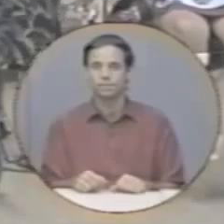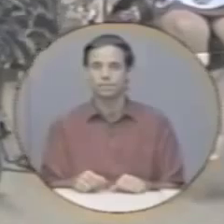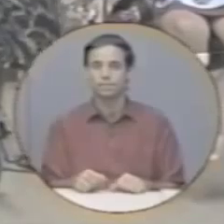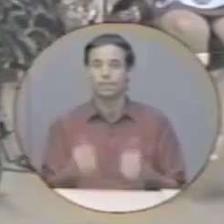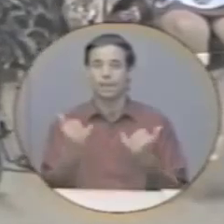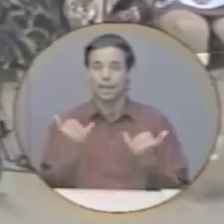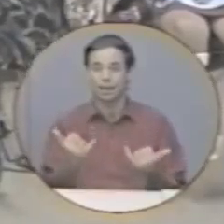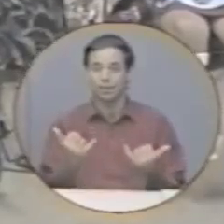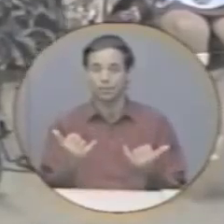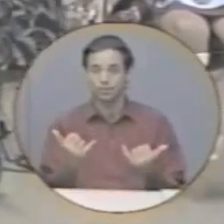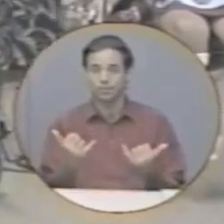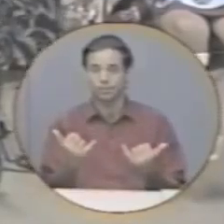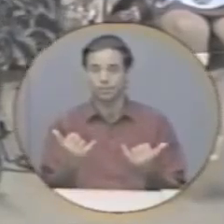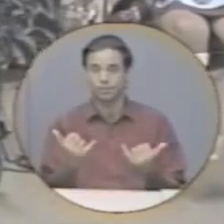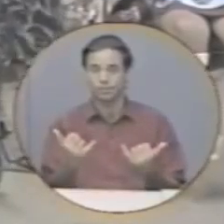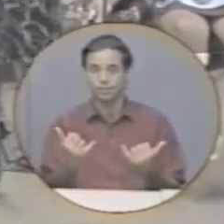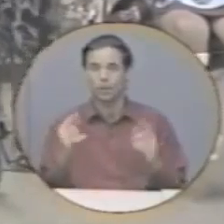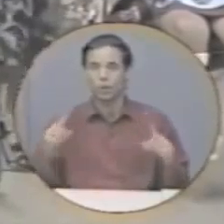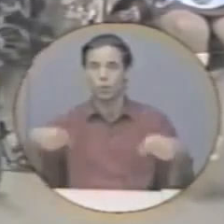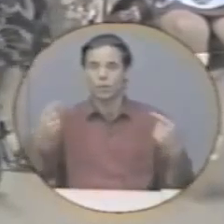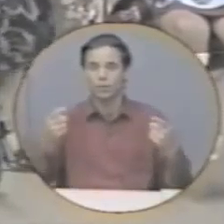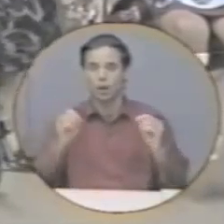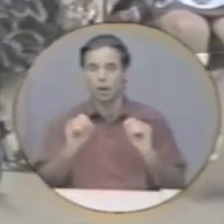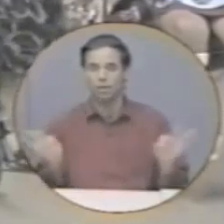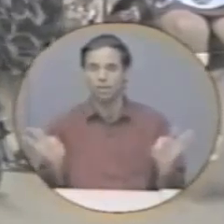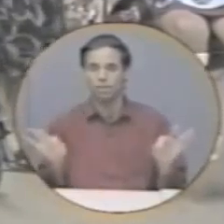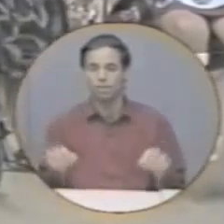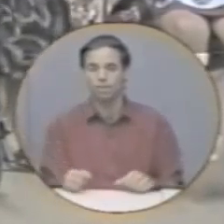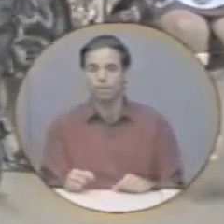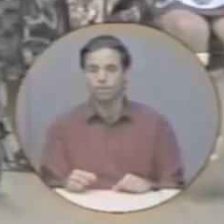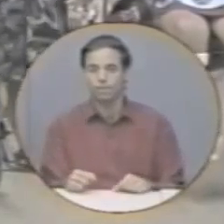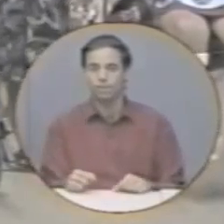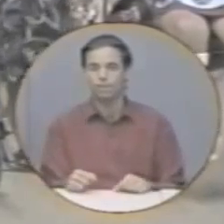At this point, we take the wheels off.